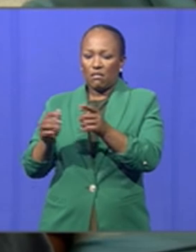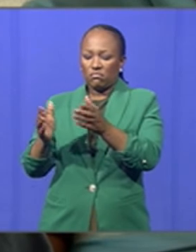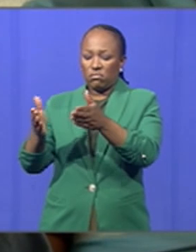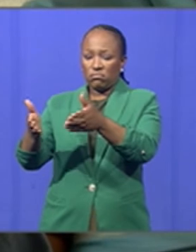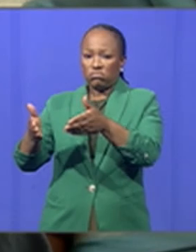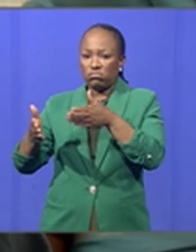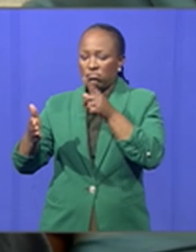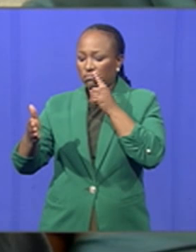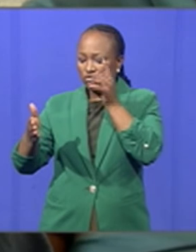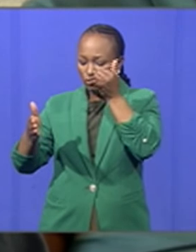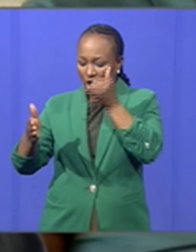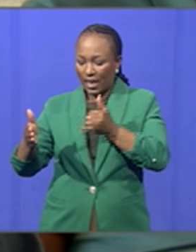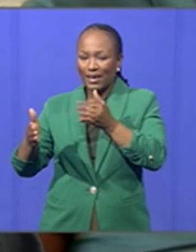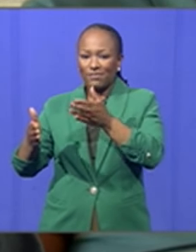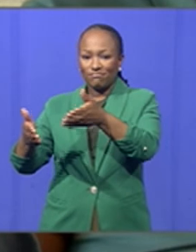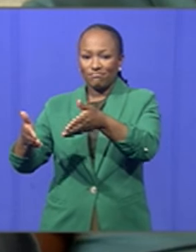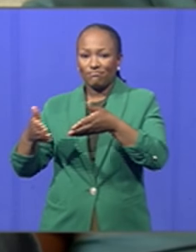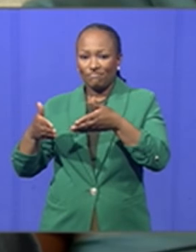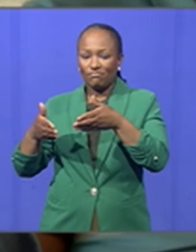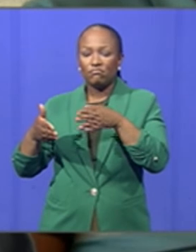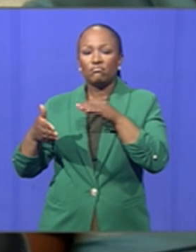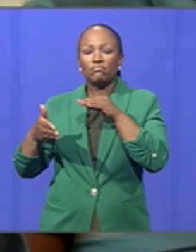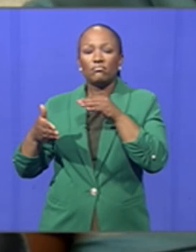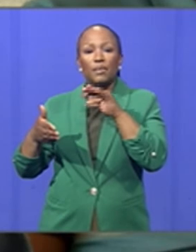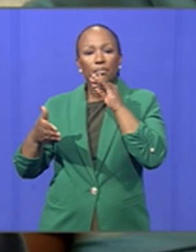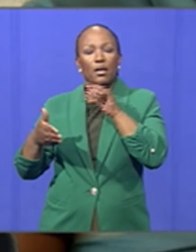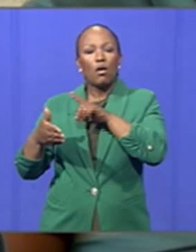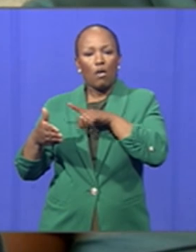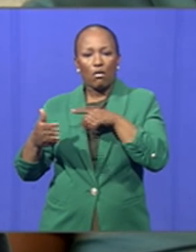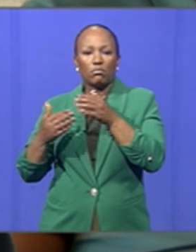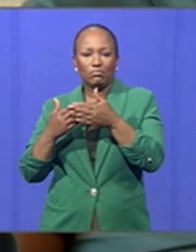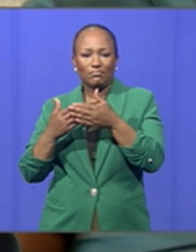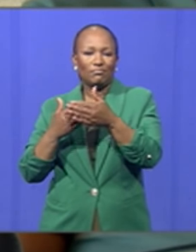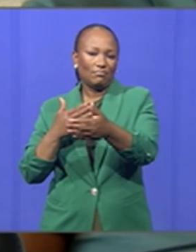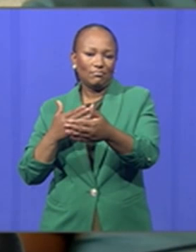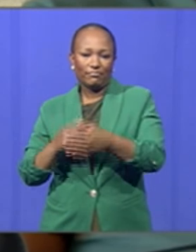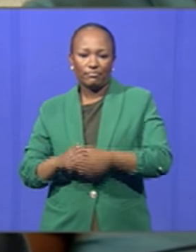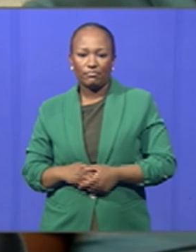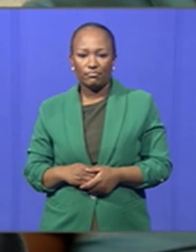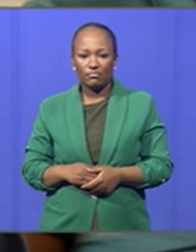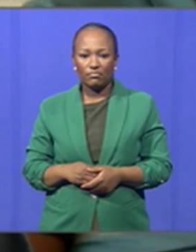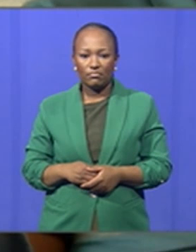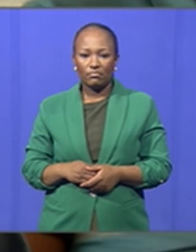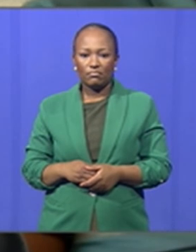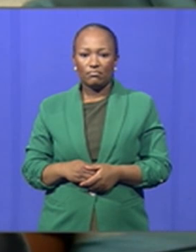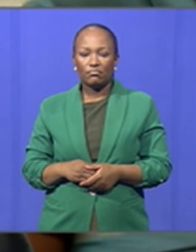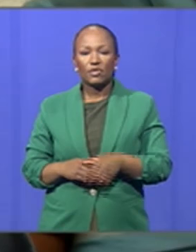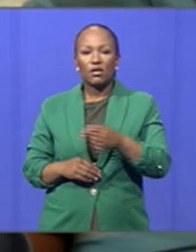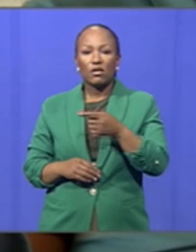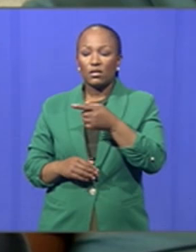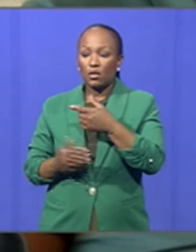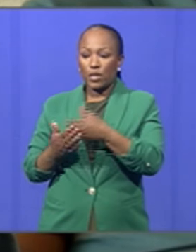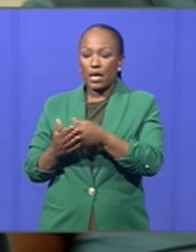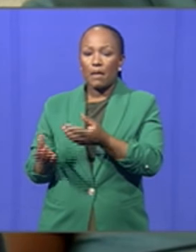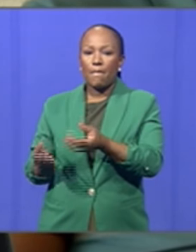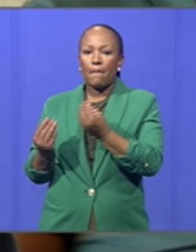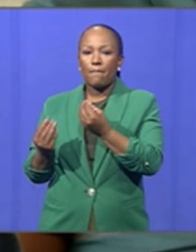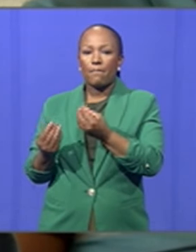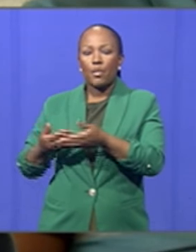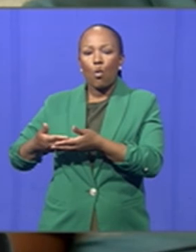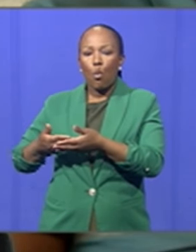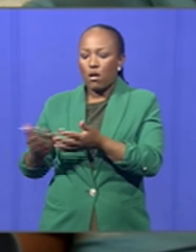so e tlo ba ntho e le gore ke ntho ya e tlo tšea nako gore ne re tle re kgone go humana ngwana re tle re kgone